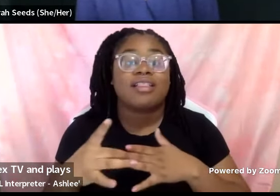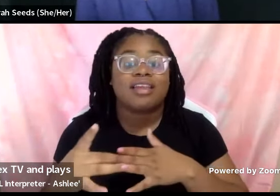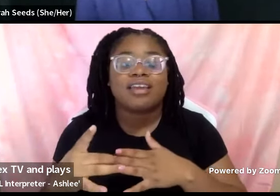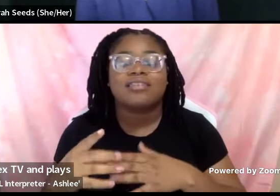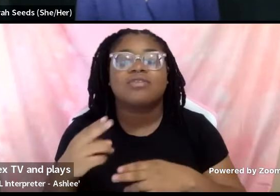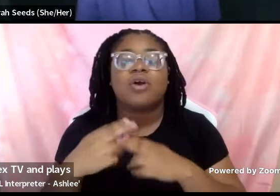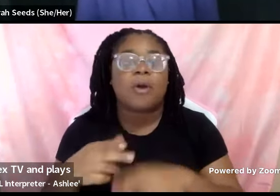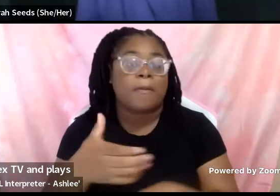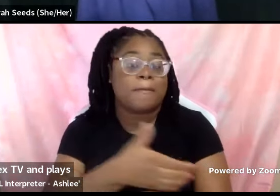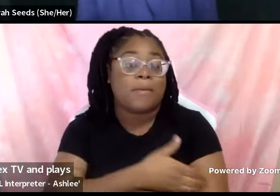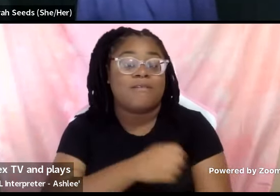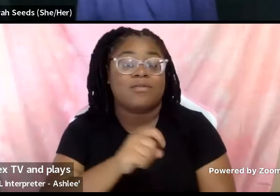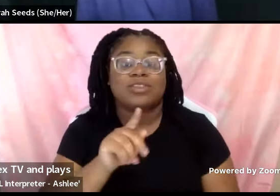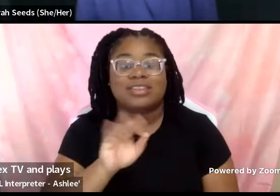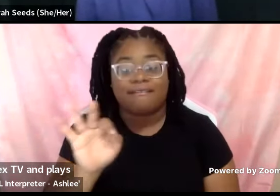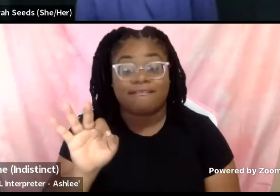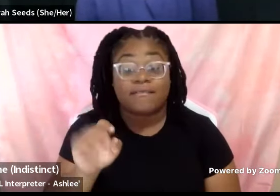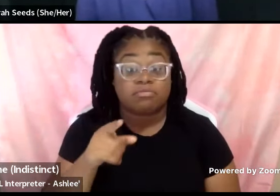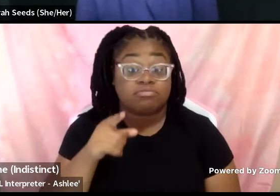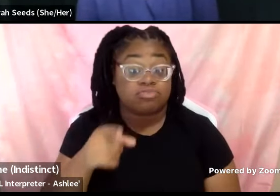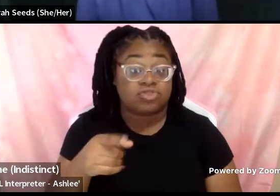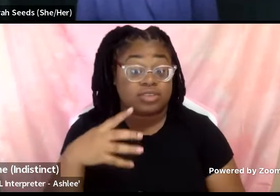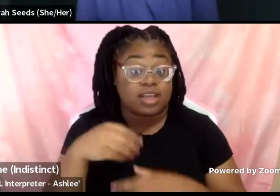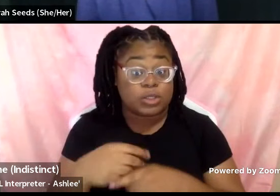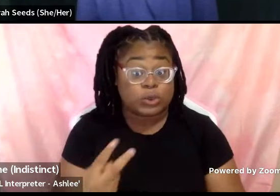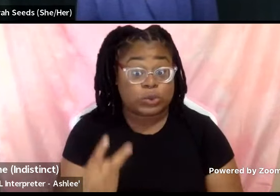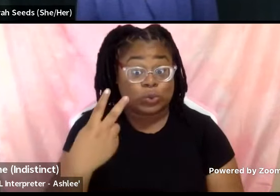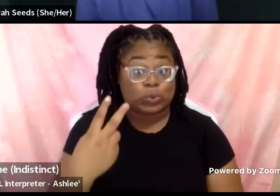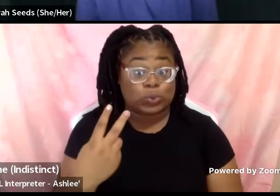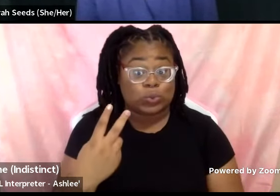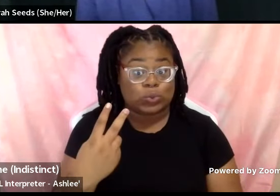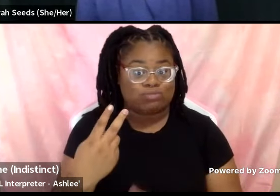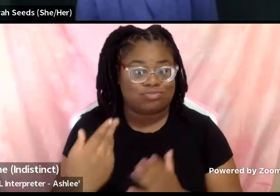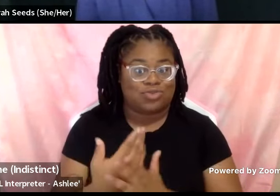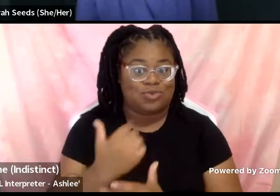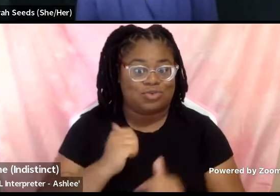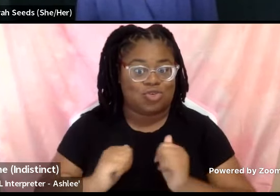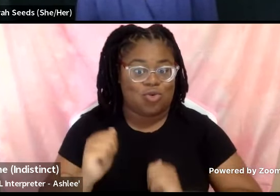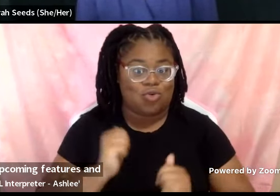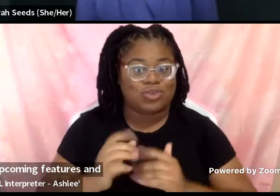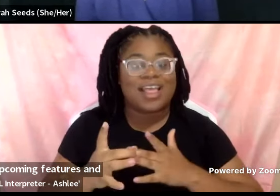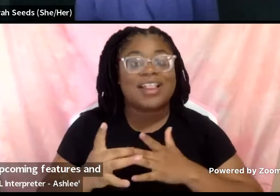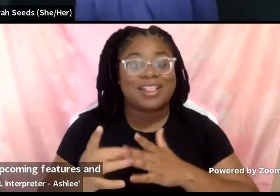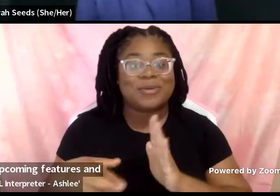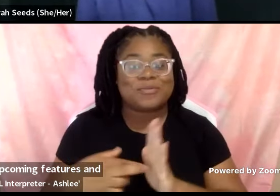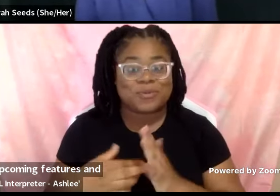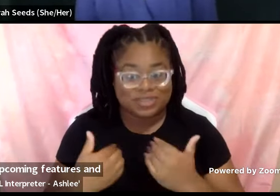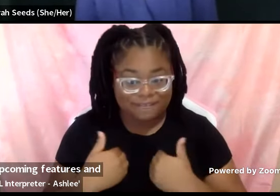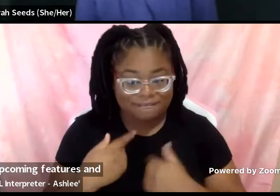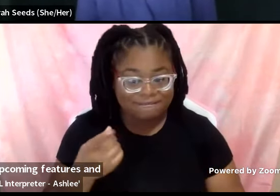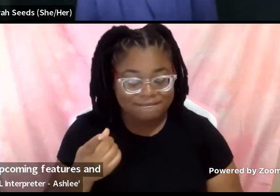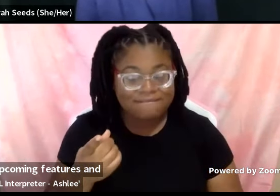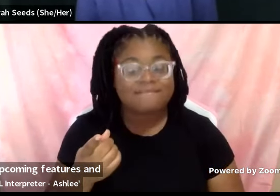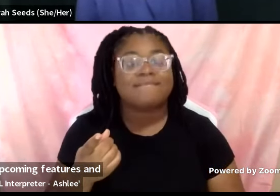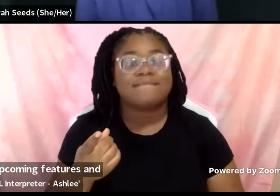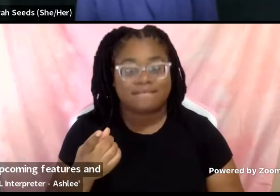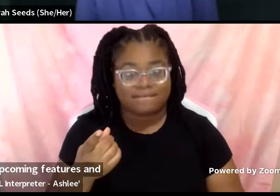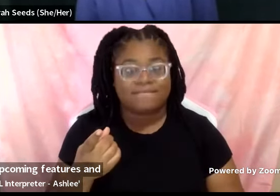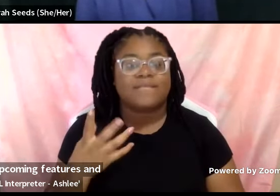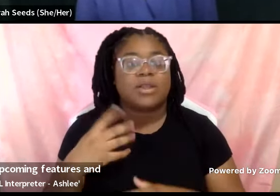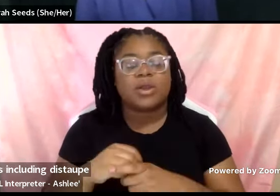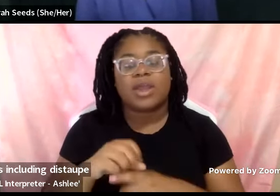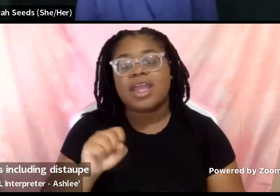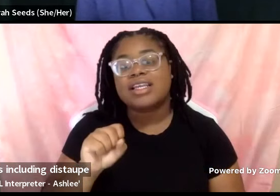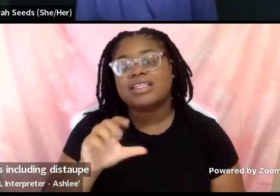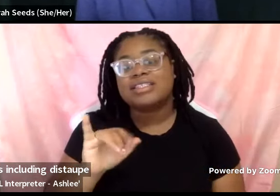Stuff. She is attached to 2 upcoming features and 2 series in leading roles, including a dystopian sci-fi